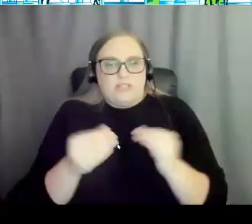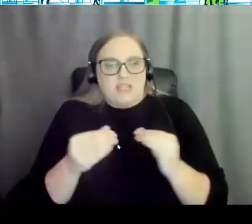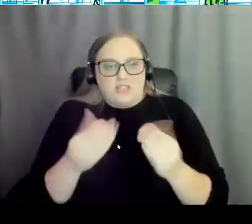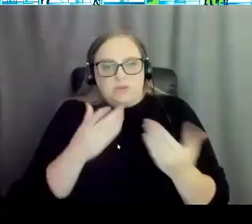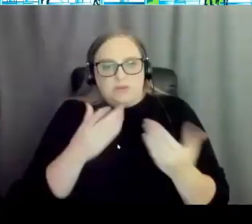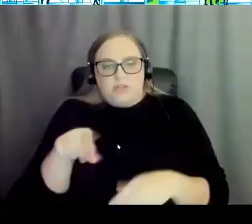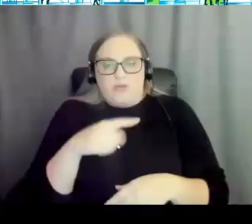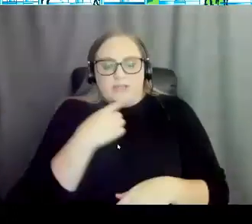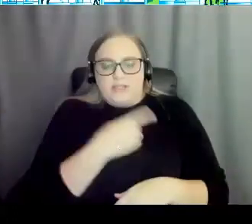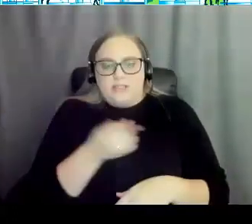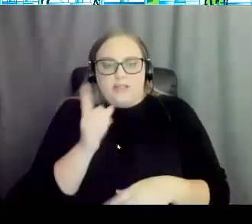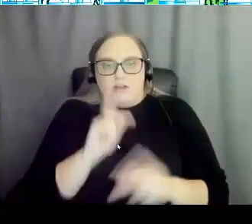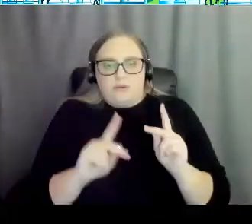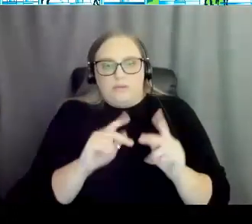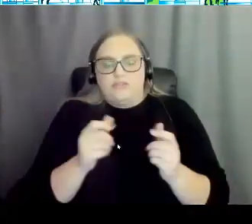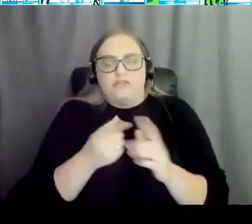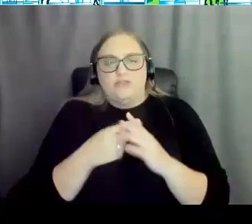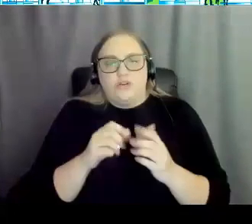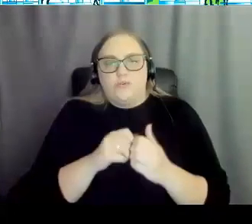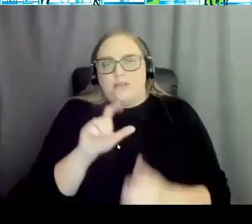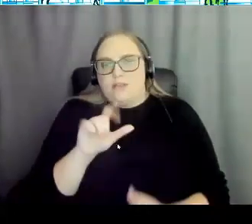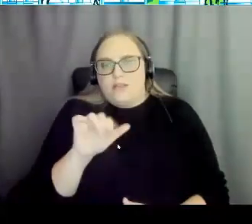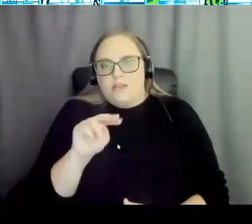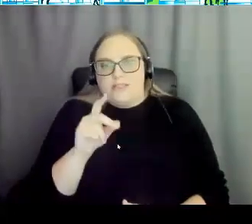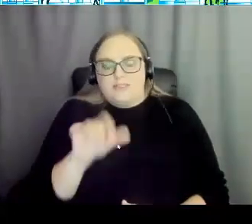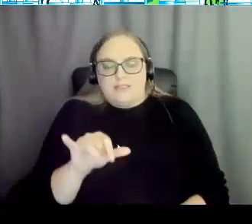folks about that. Let's start with Lindsay.